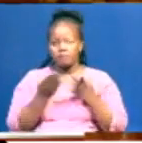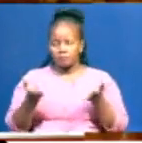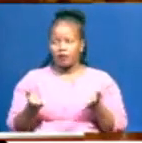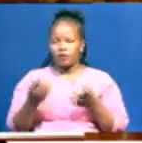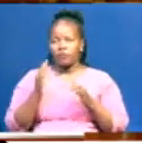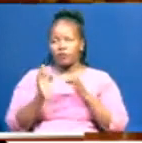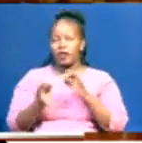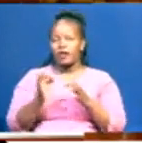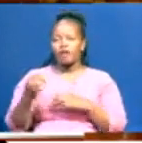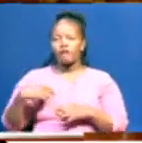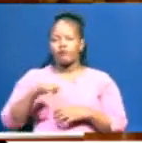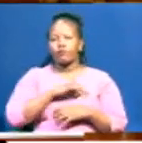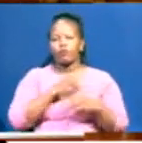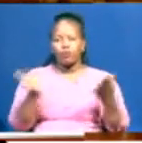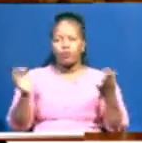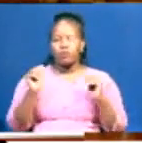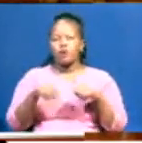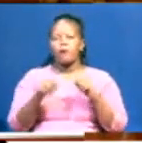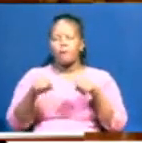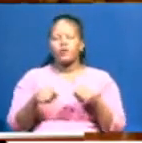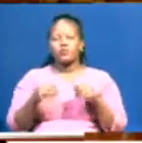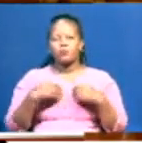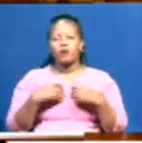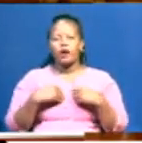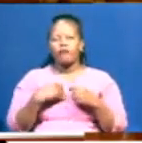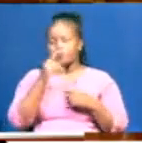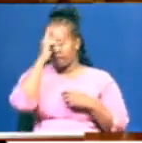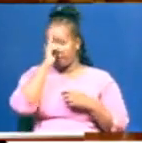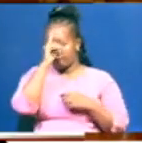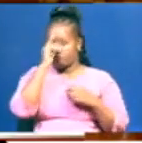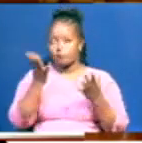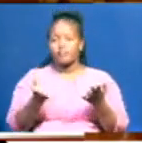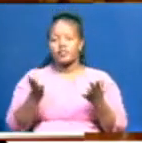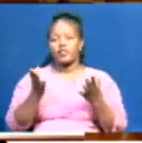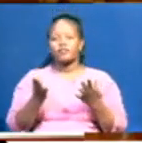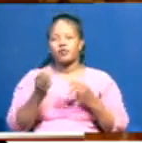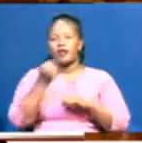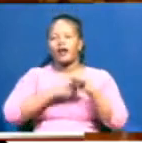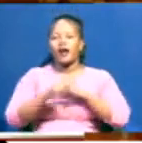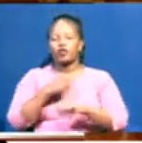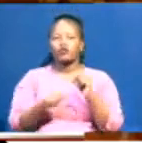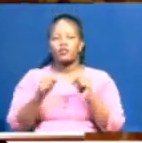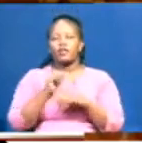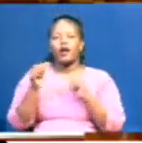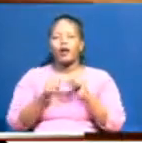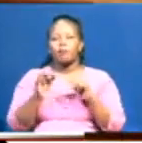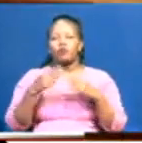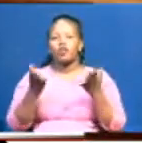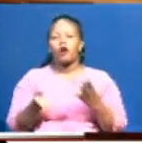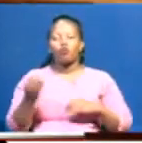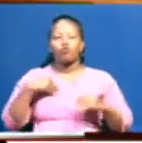to make some very strict provisions for how our corruption cases are